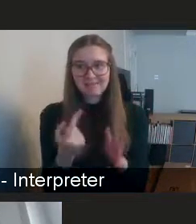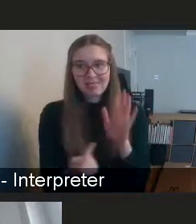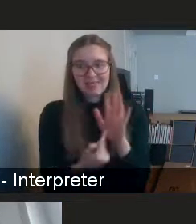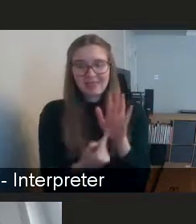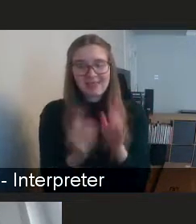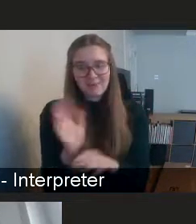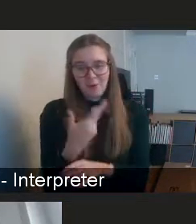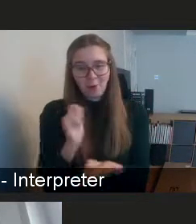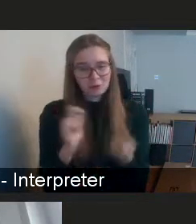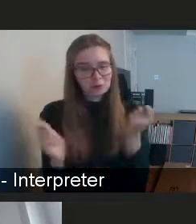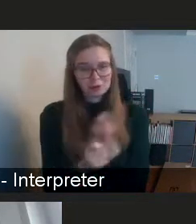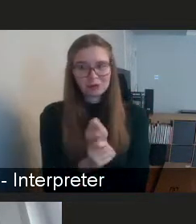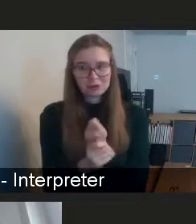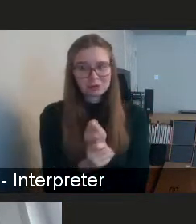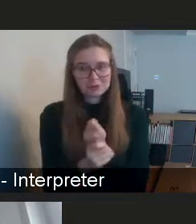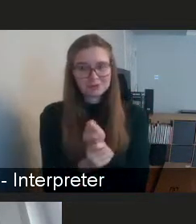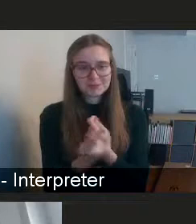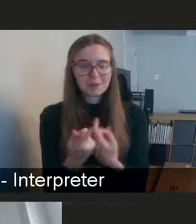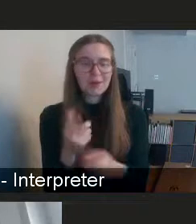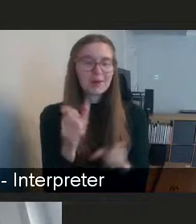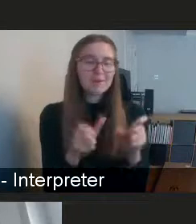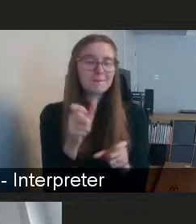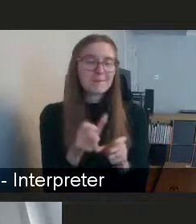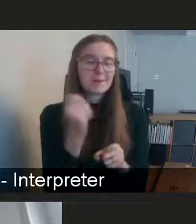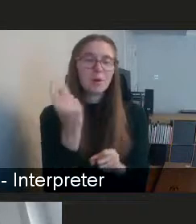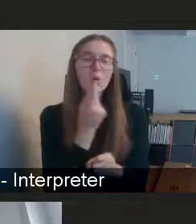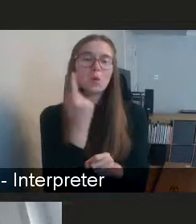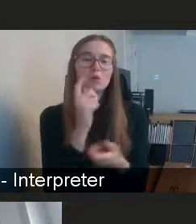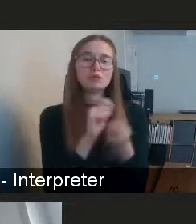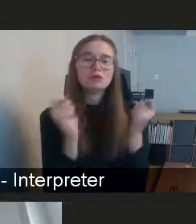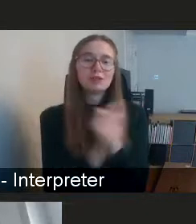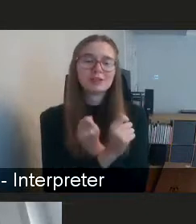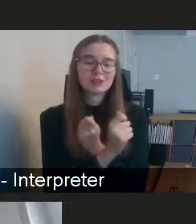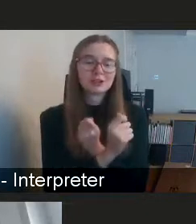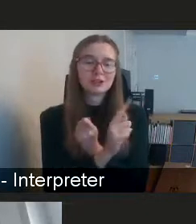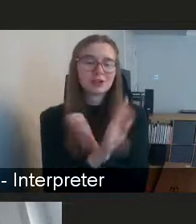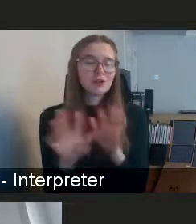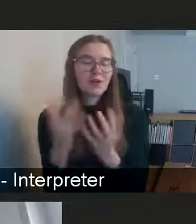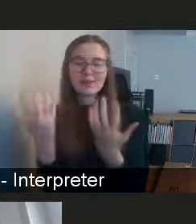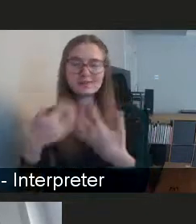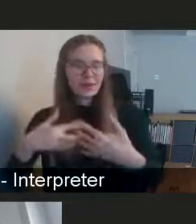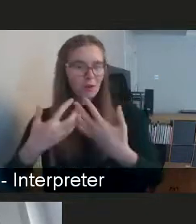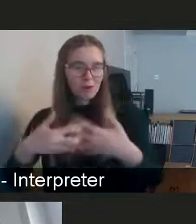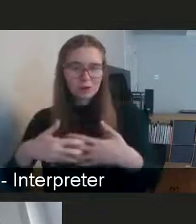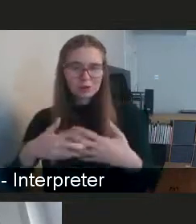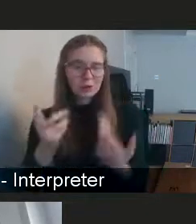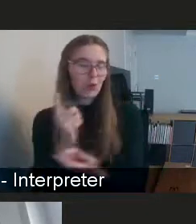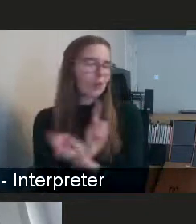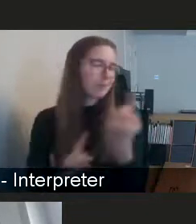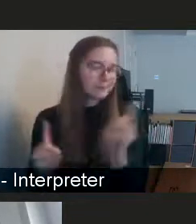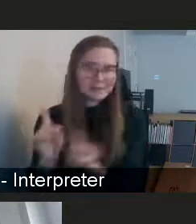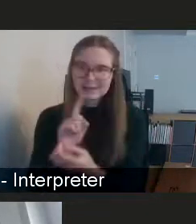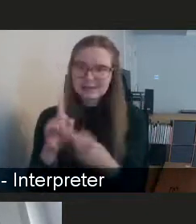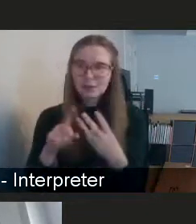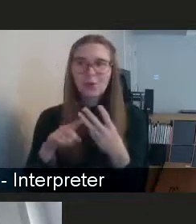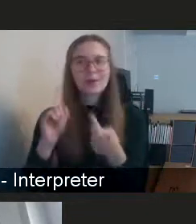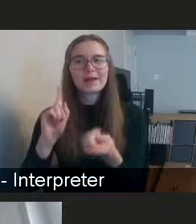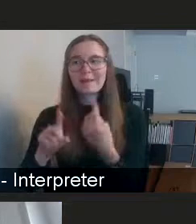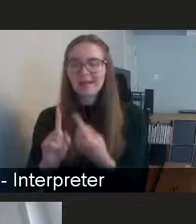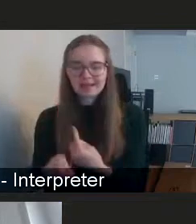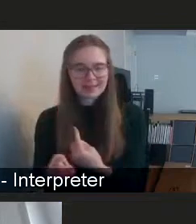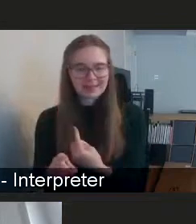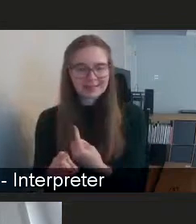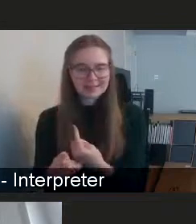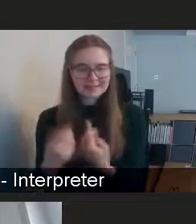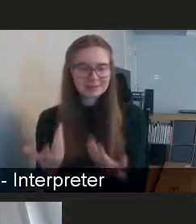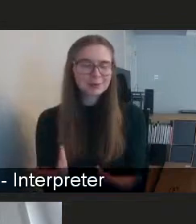change. It's the people who make the change and not the technology or the meetings or emails as has been